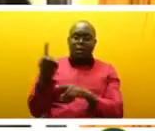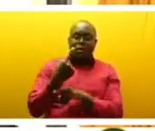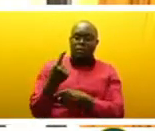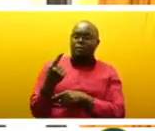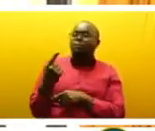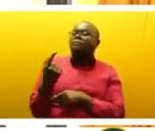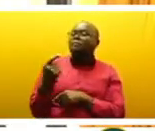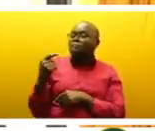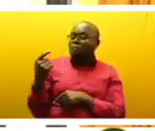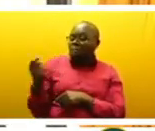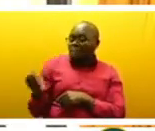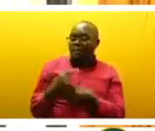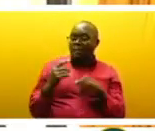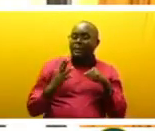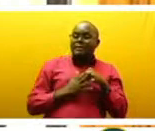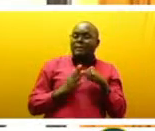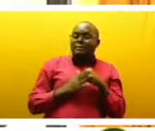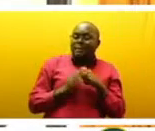marks their first year in office.